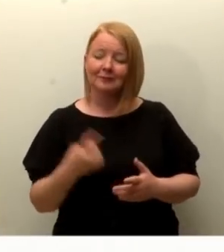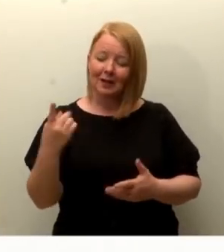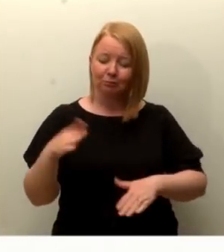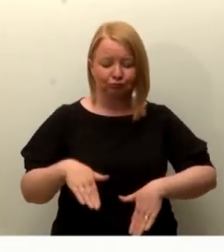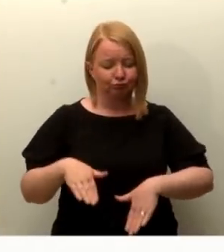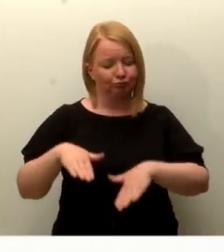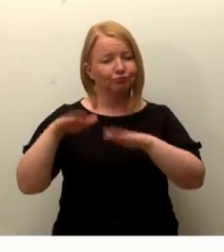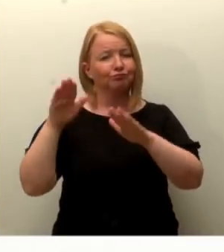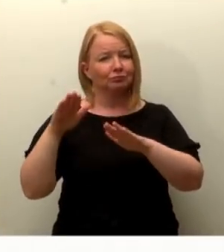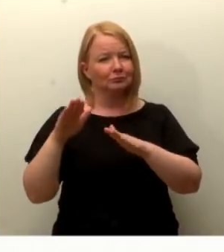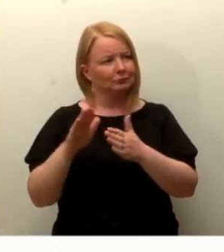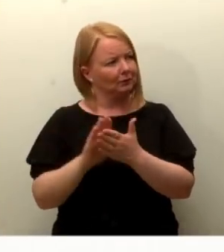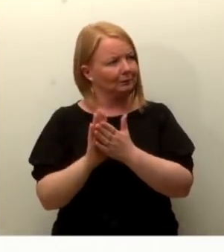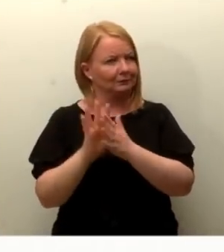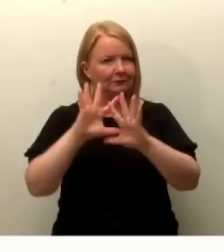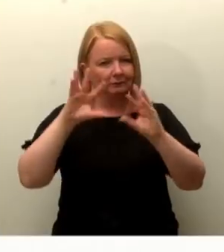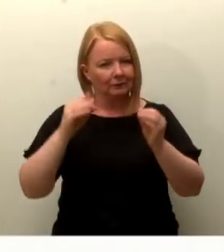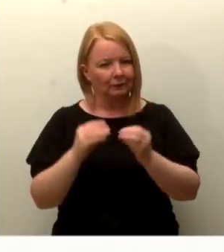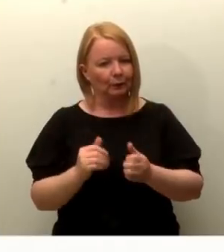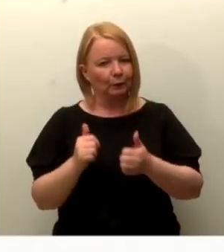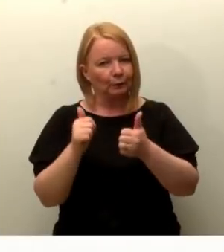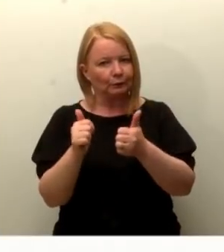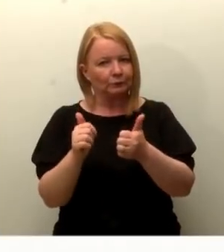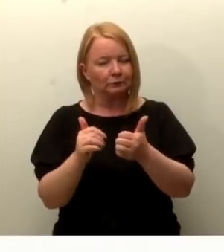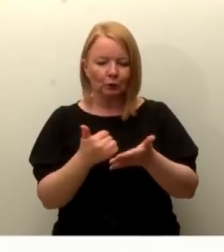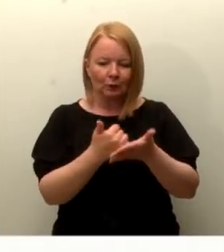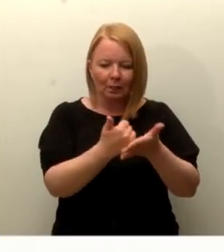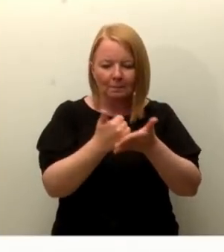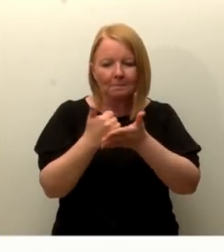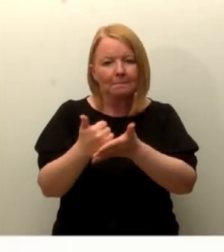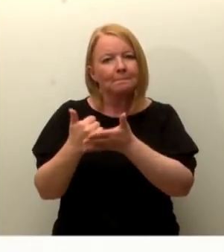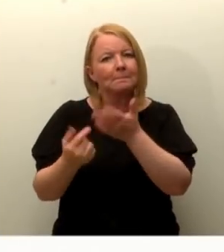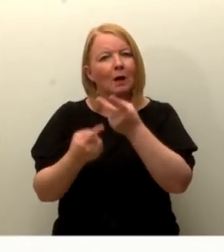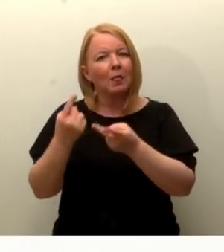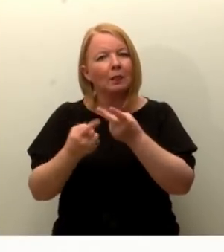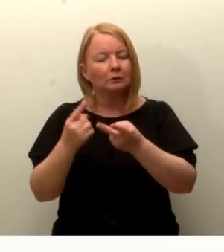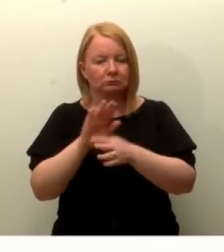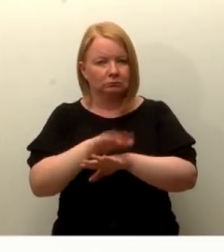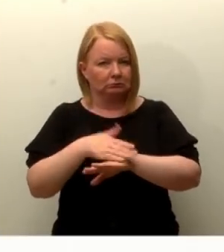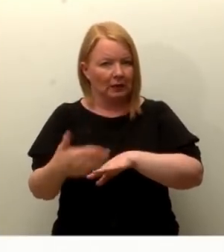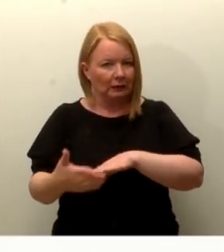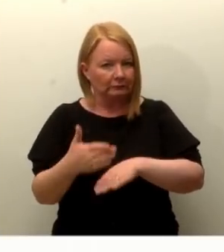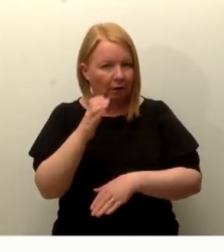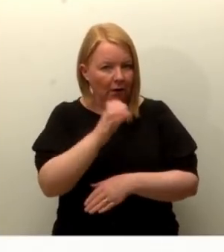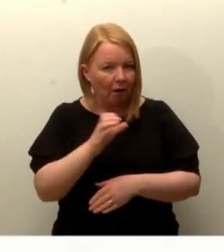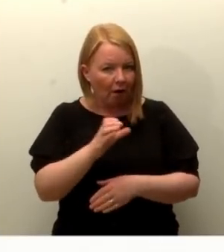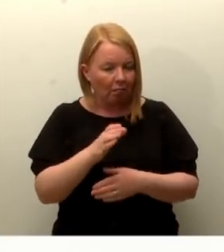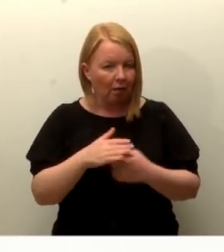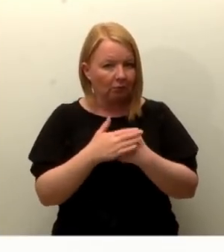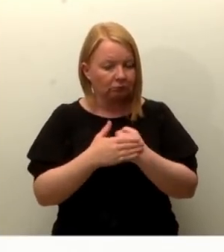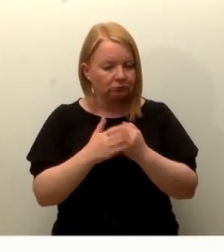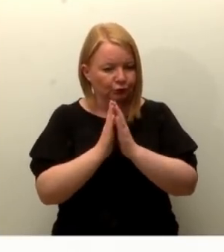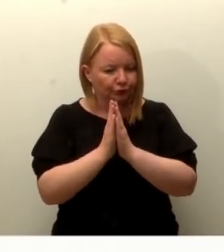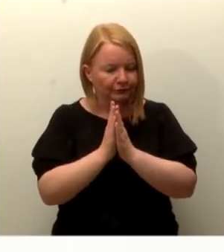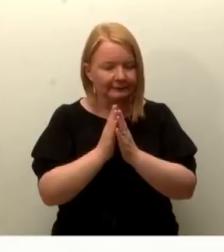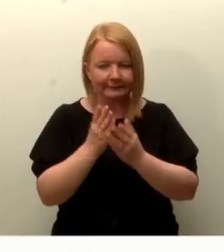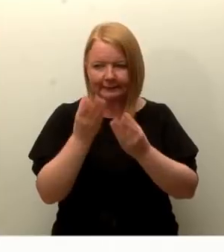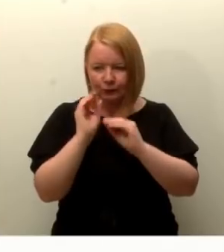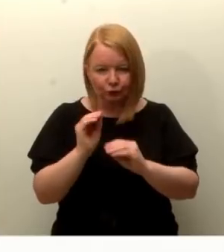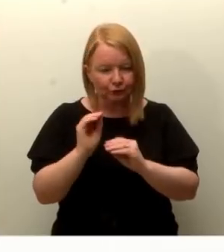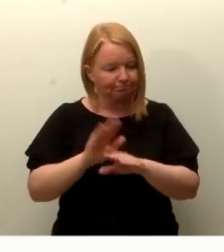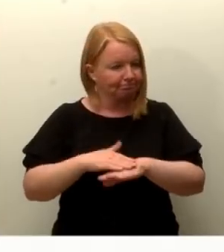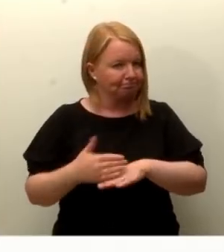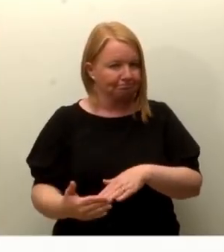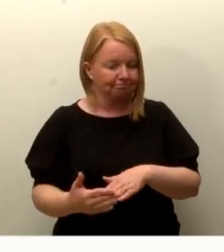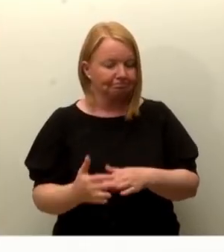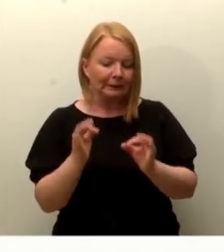to believe in the greater good of helping others, irrespective of color, creed, or education, with special